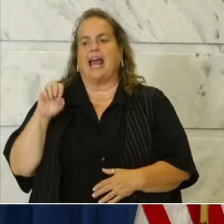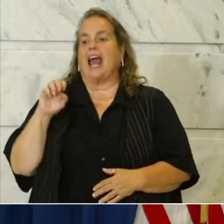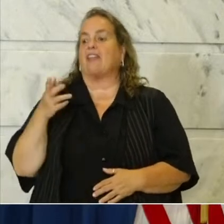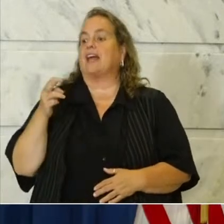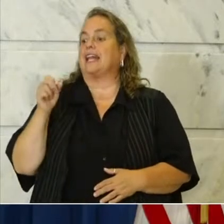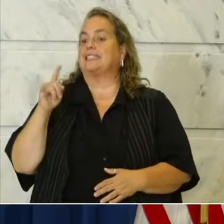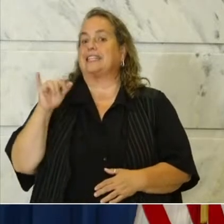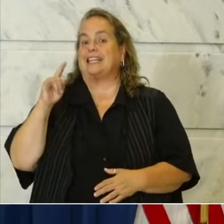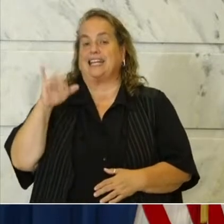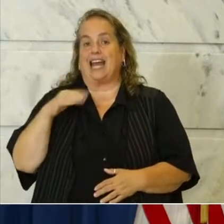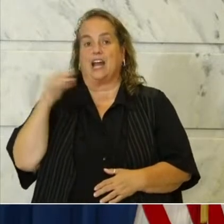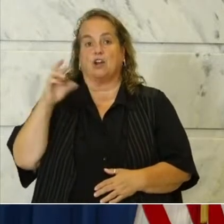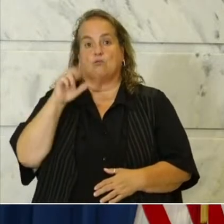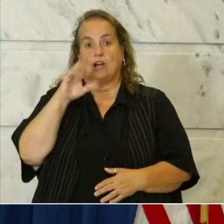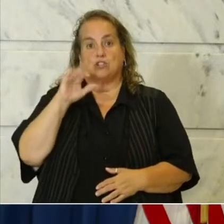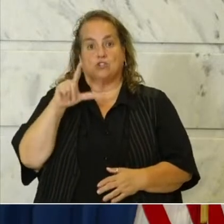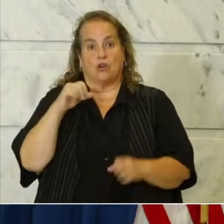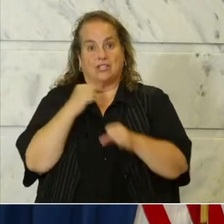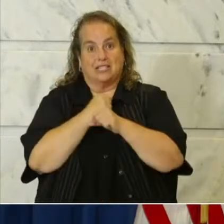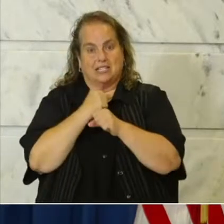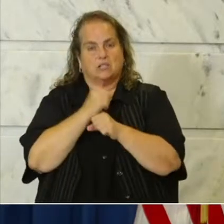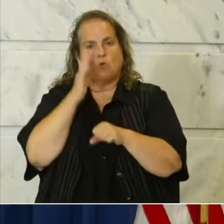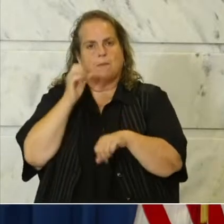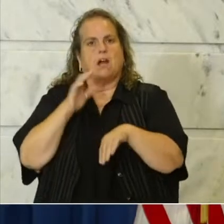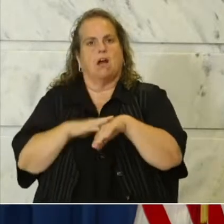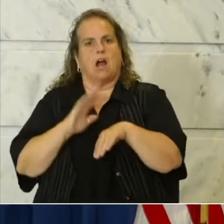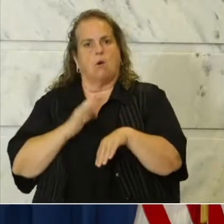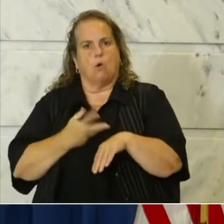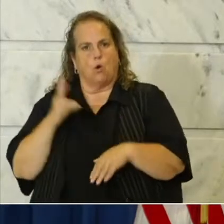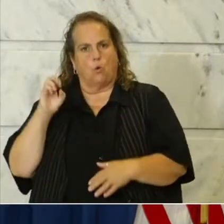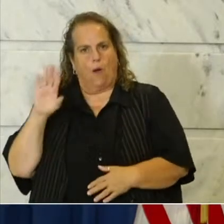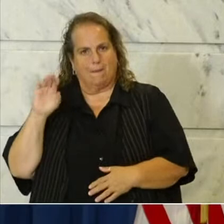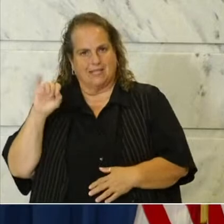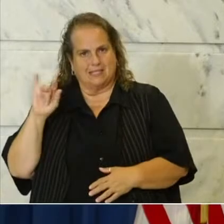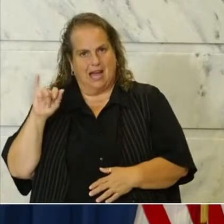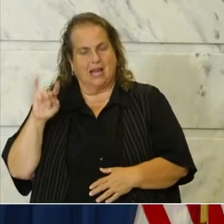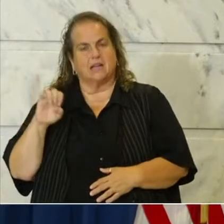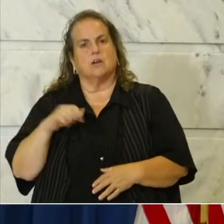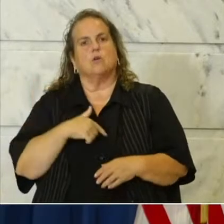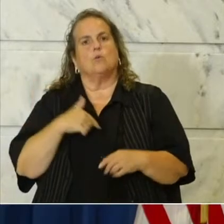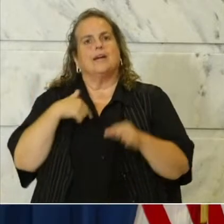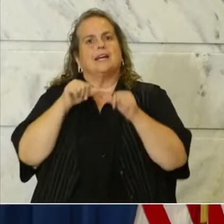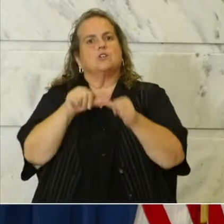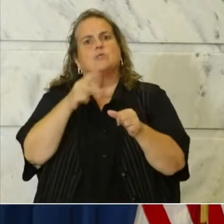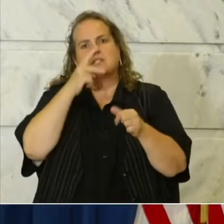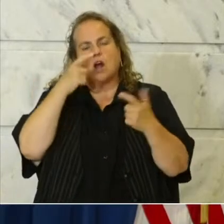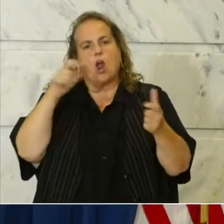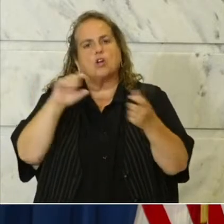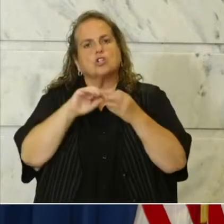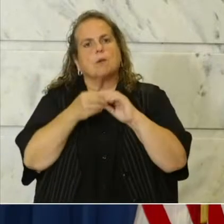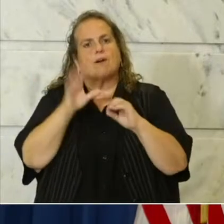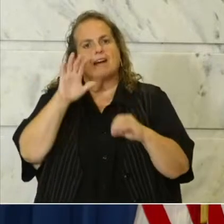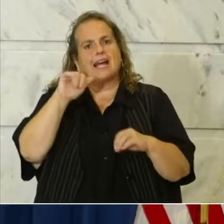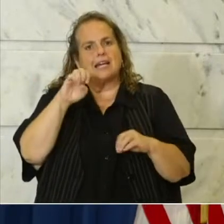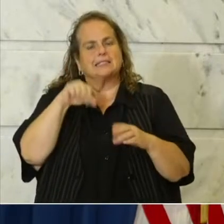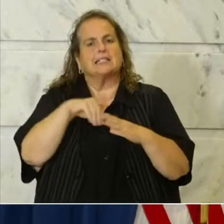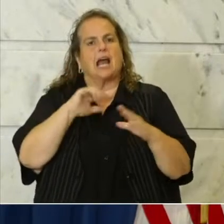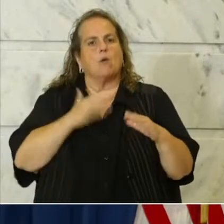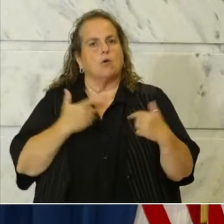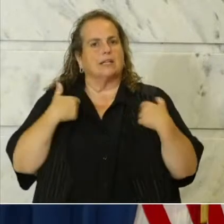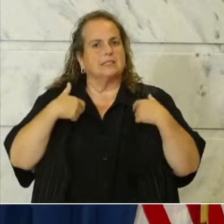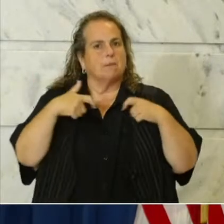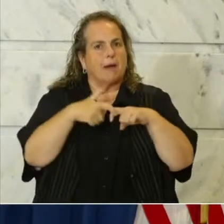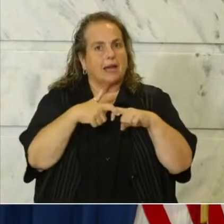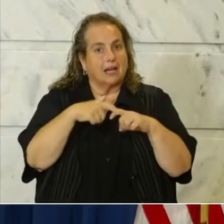racial statistics will be on our website. We continue to see a large number of cases in our Hispanic population, making